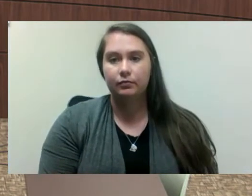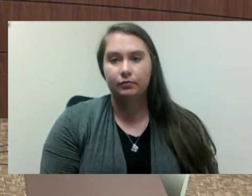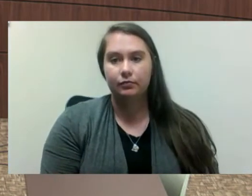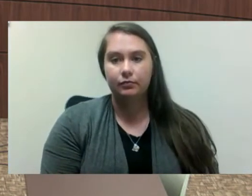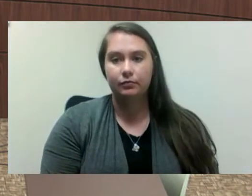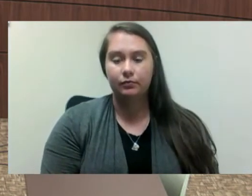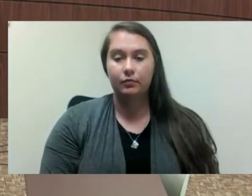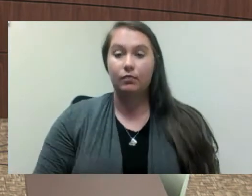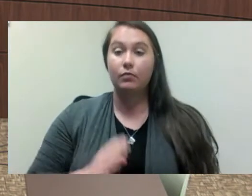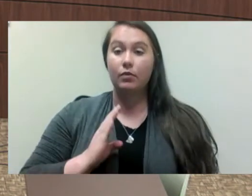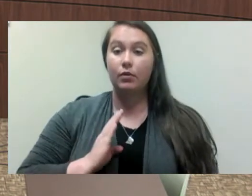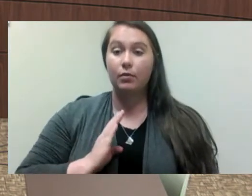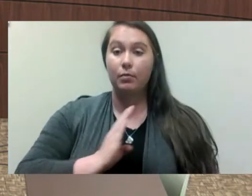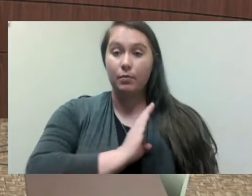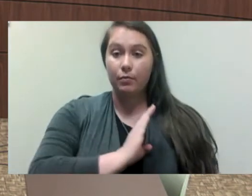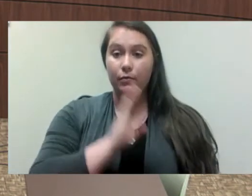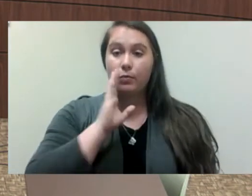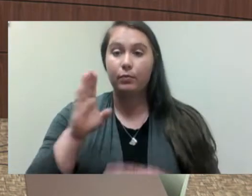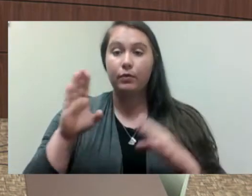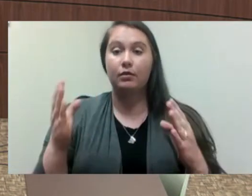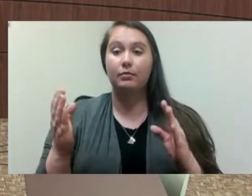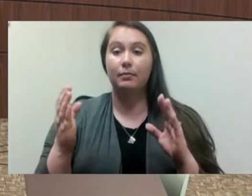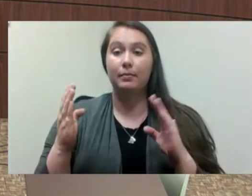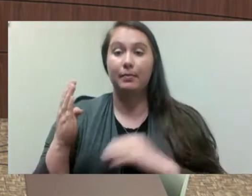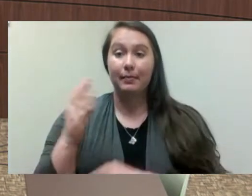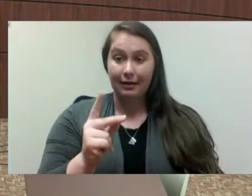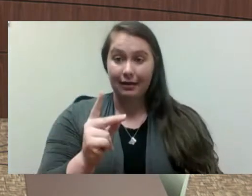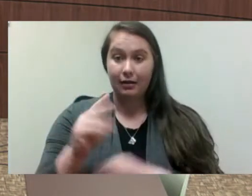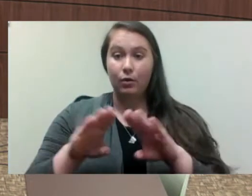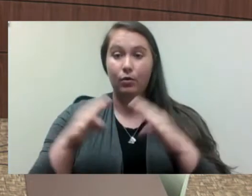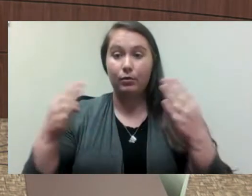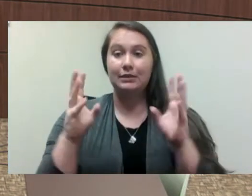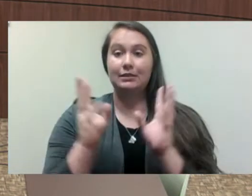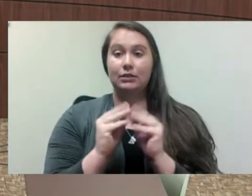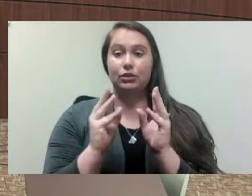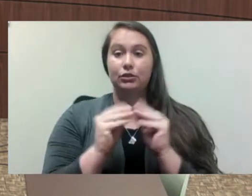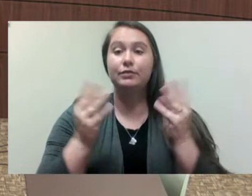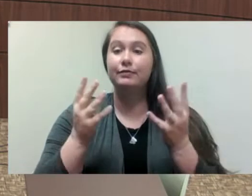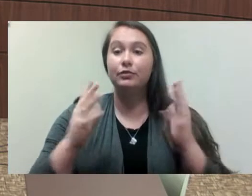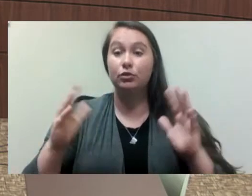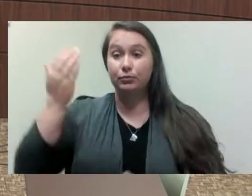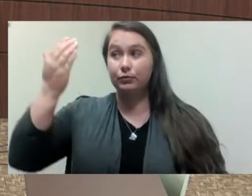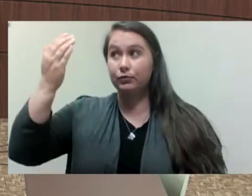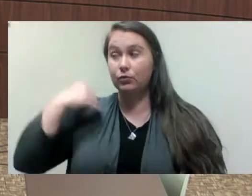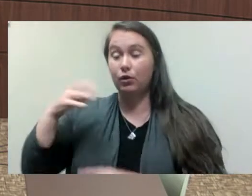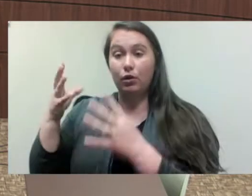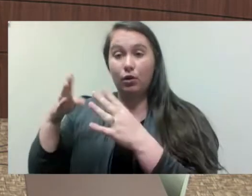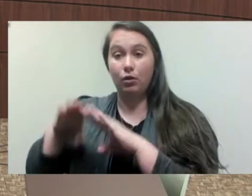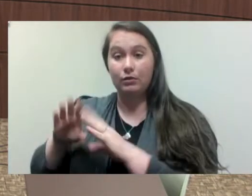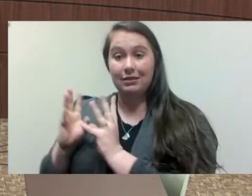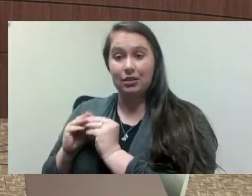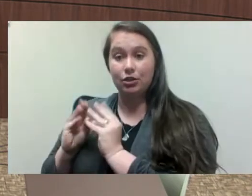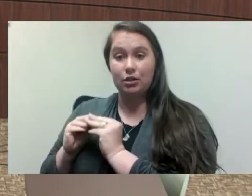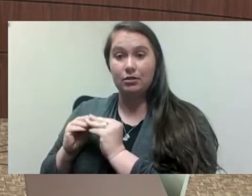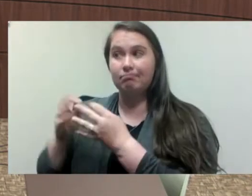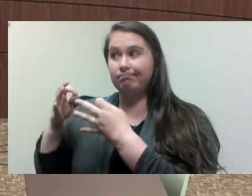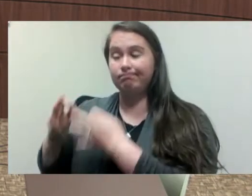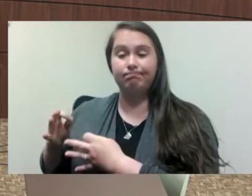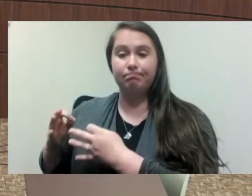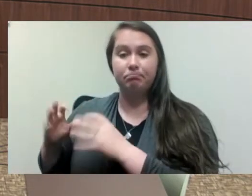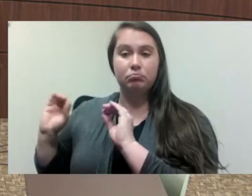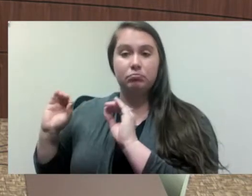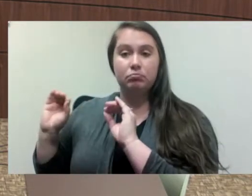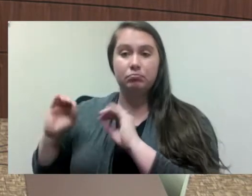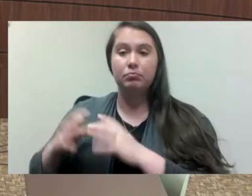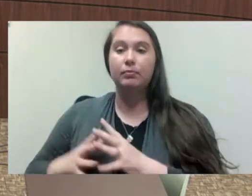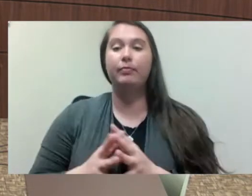The board will reconvene in open session. We have been in closed session where no action was taken. At this